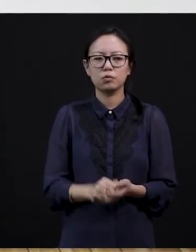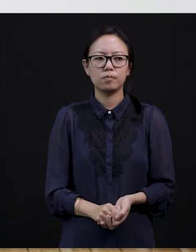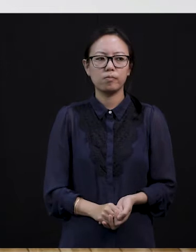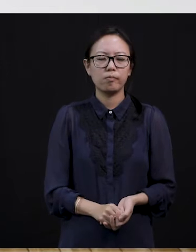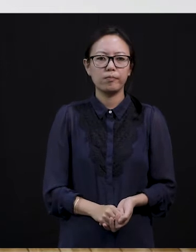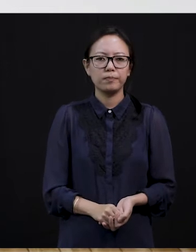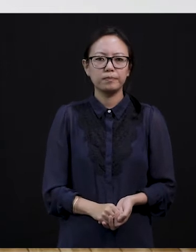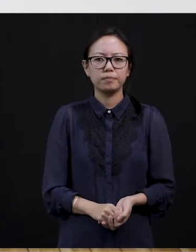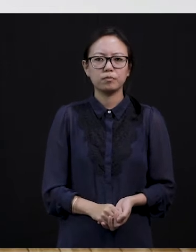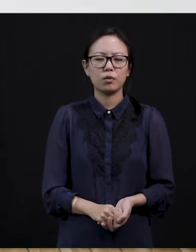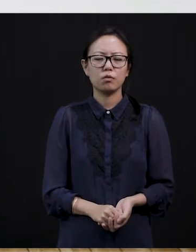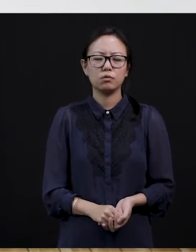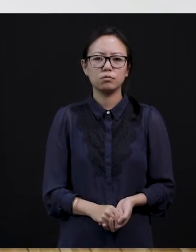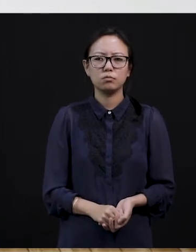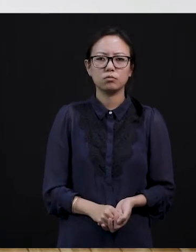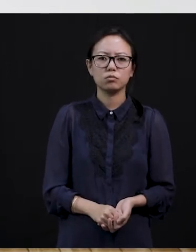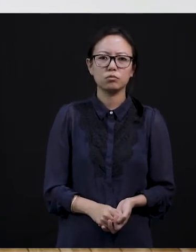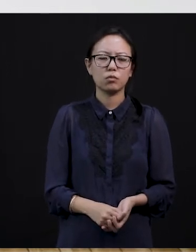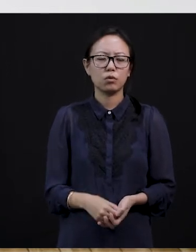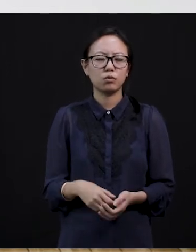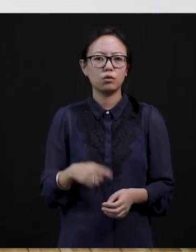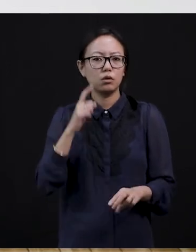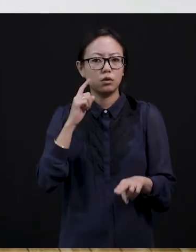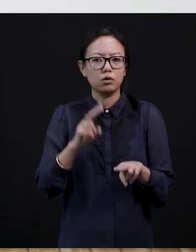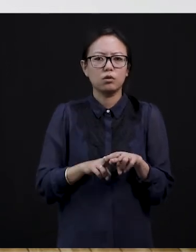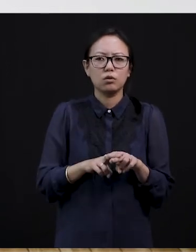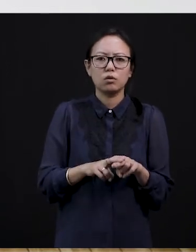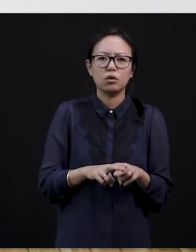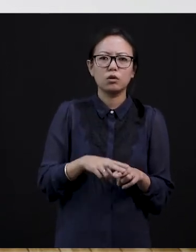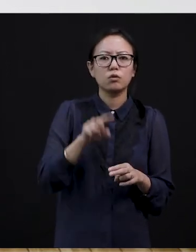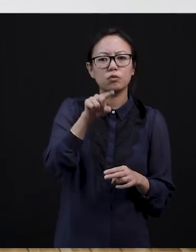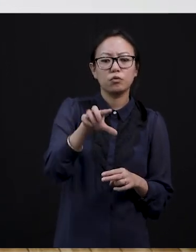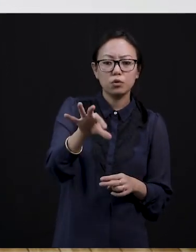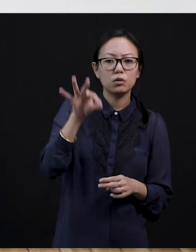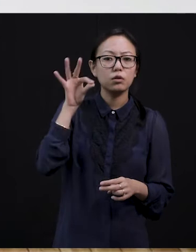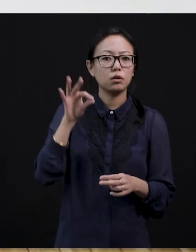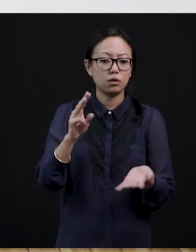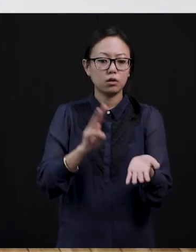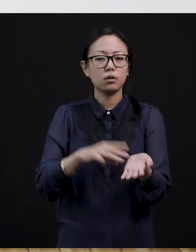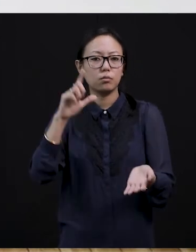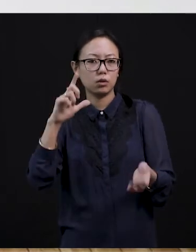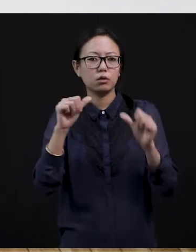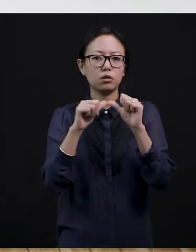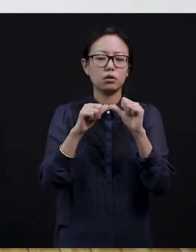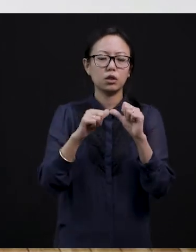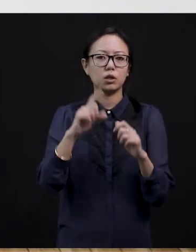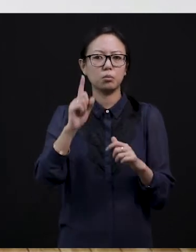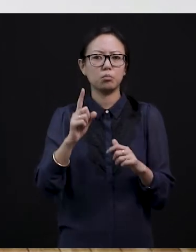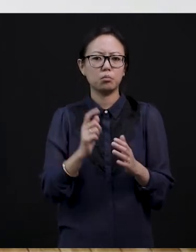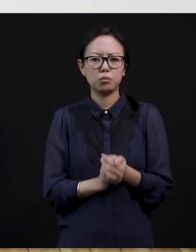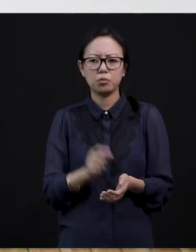going to vote you again. So he doesn't come back as your MLA, he doesn't come back as a minister. So that is why